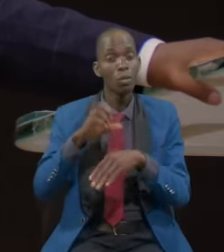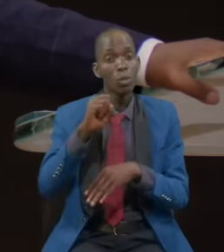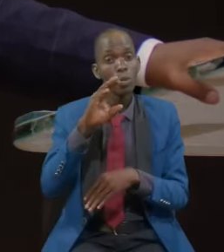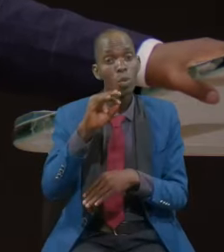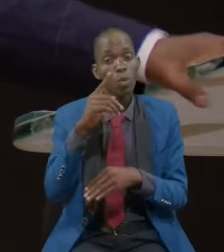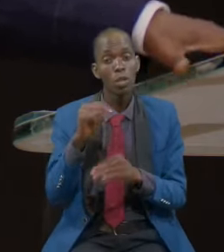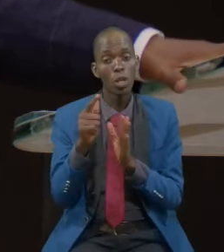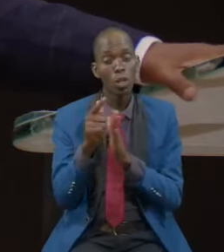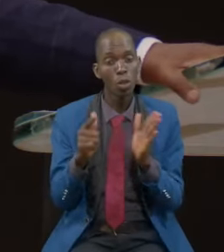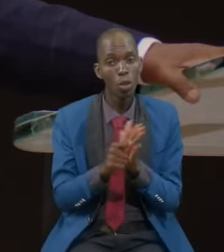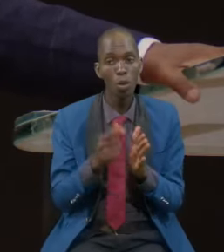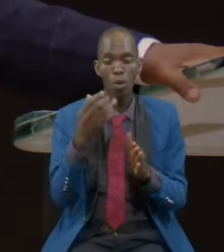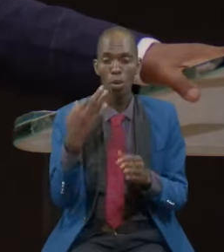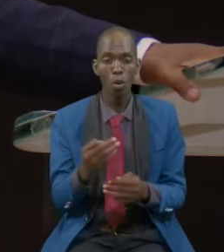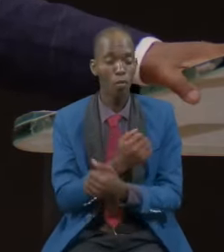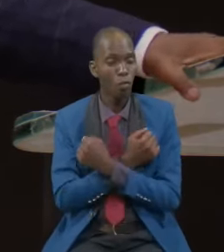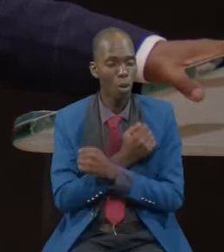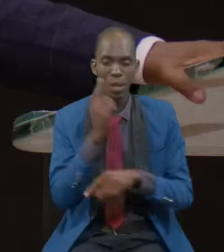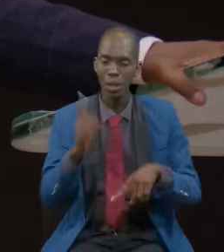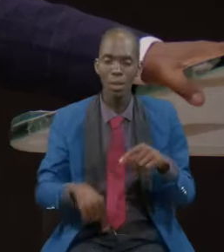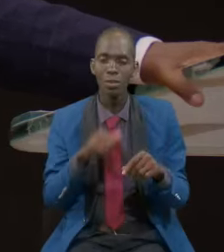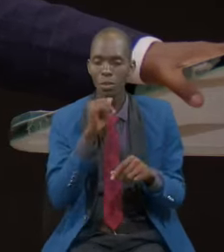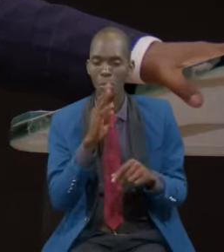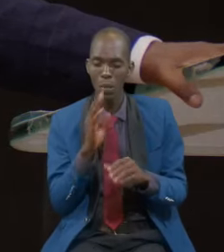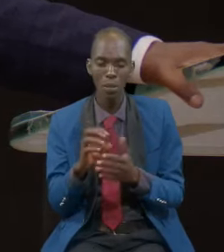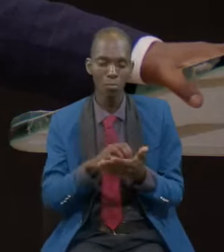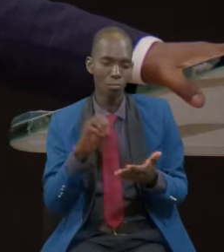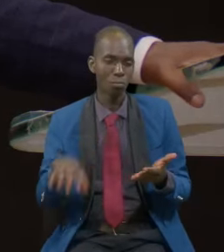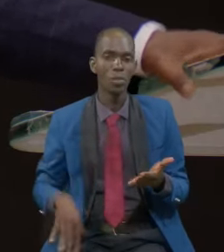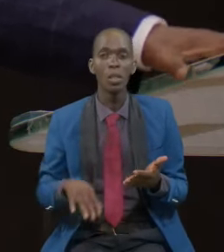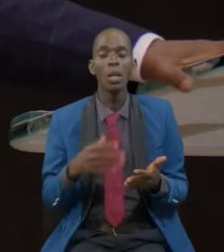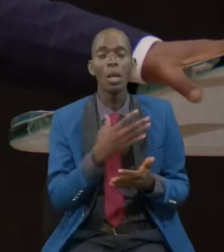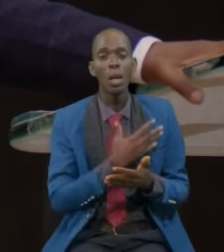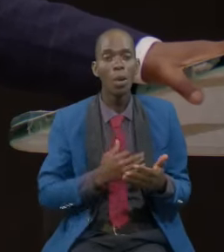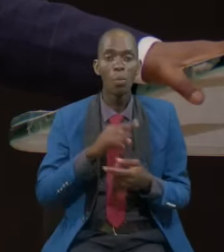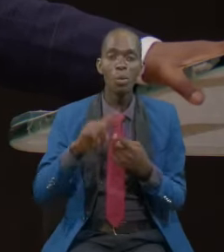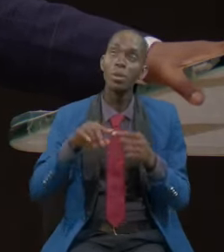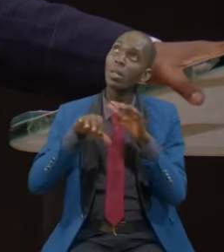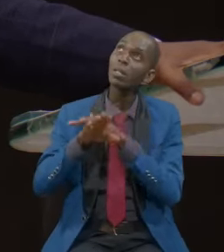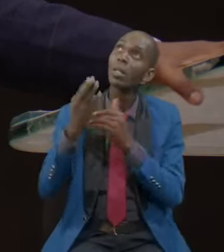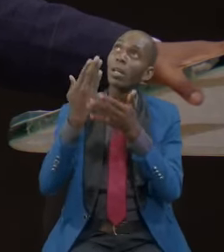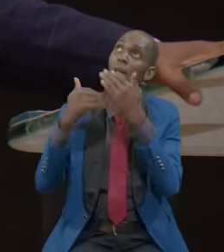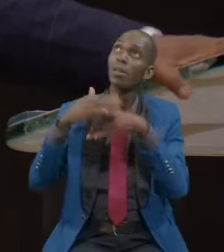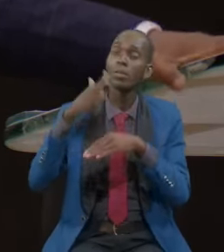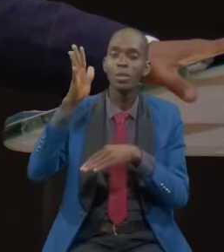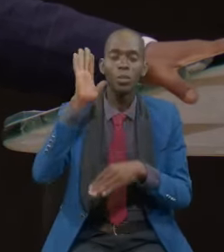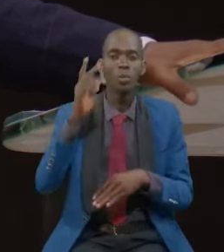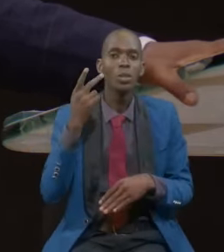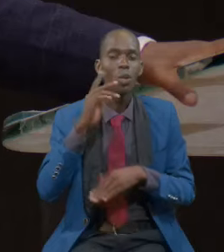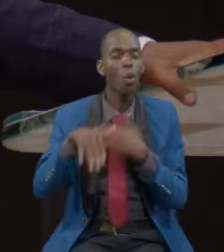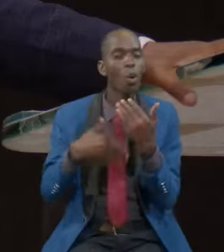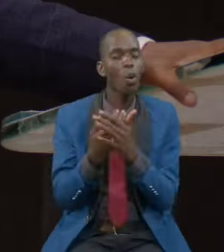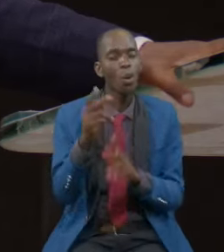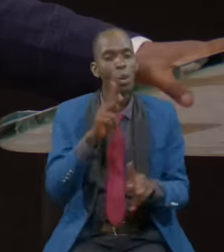be abolished. And then when you get to heaven, you still love all the inhabitants of heaven. Love will be